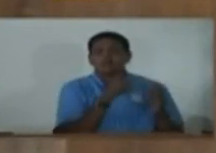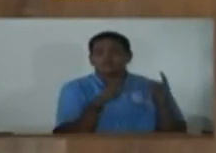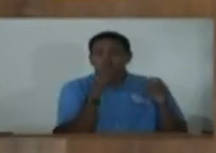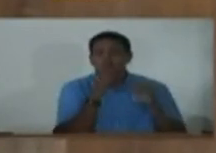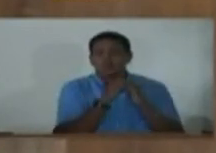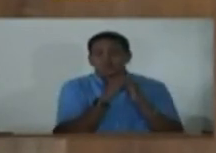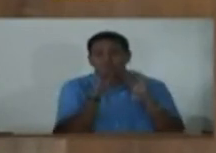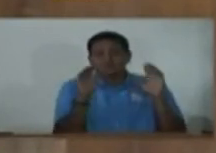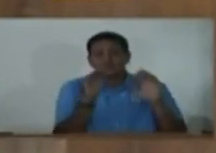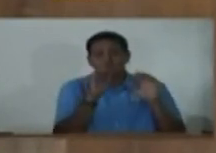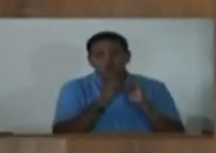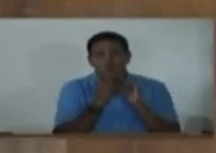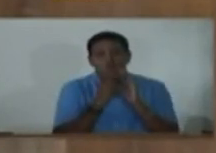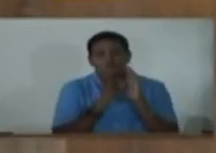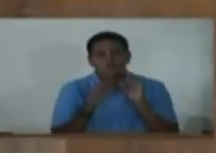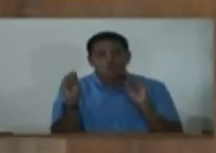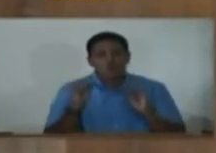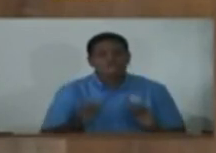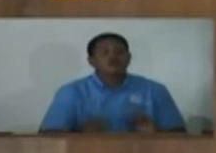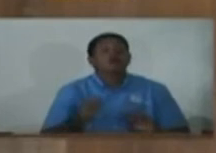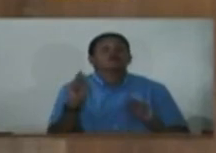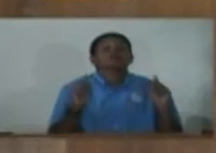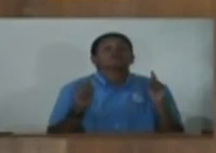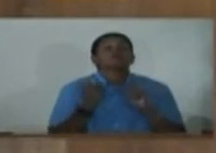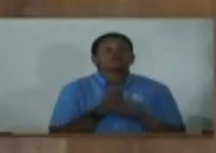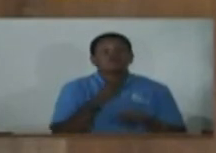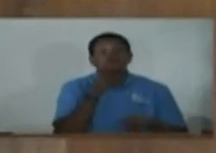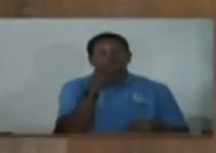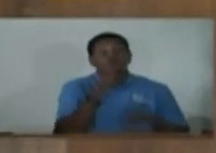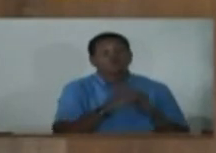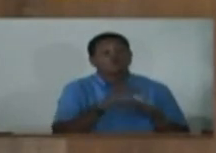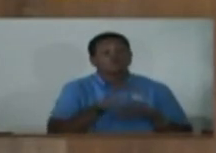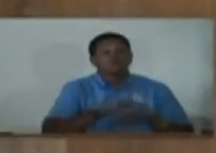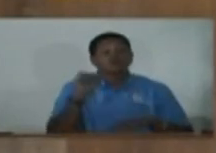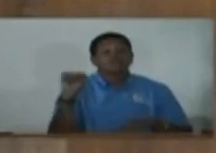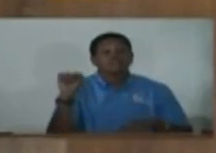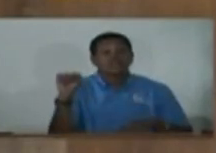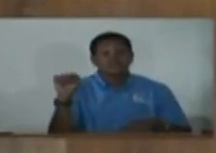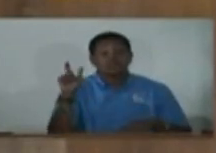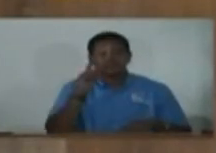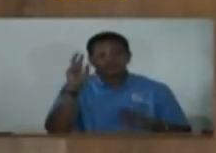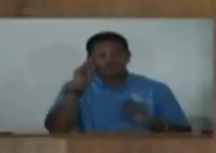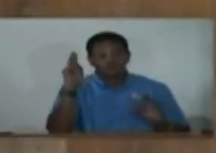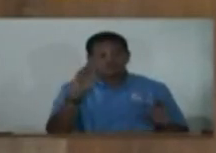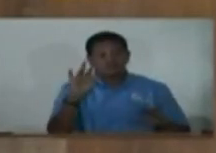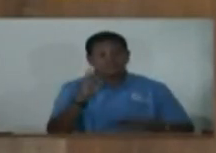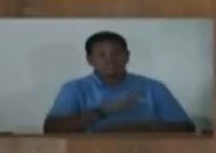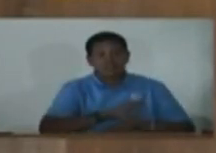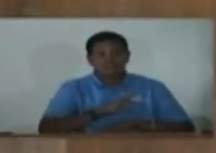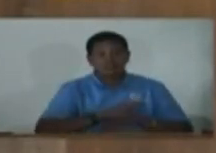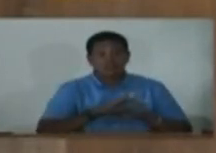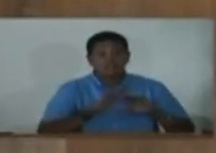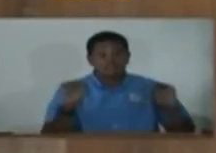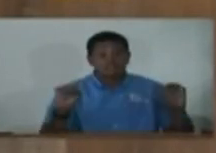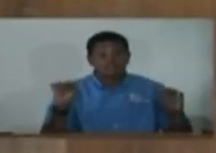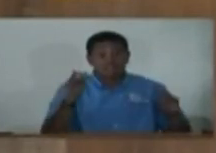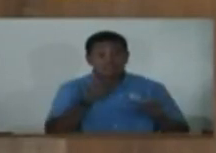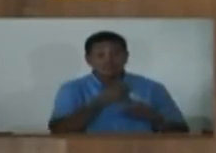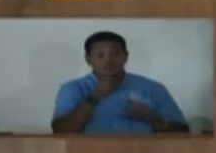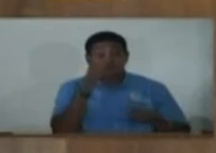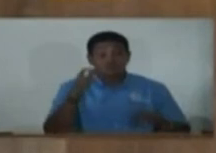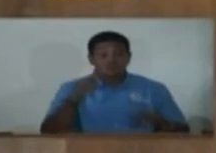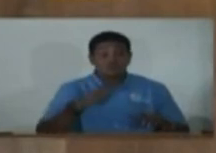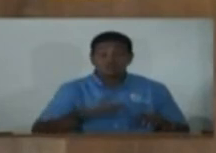is configured. And there are persons who worship on a Saturday and respect their Sabbath on a Saturday who resent the